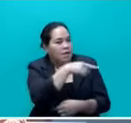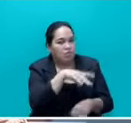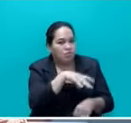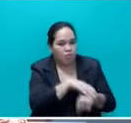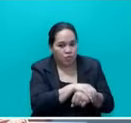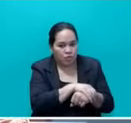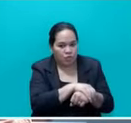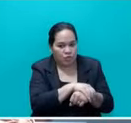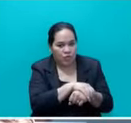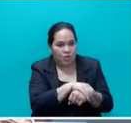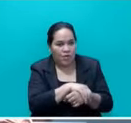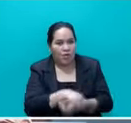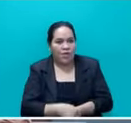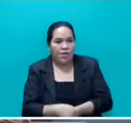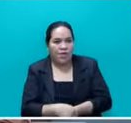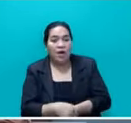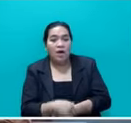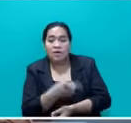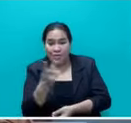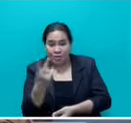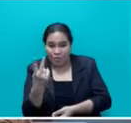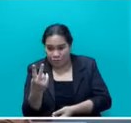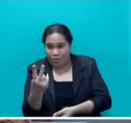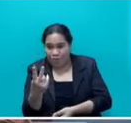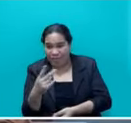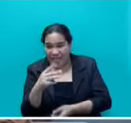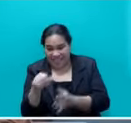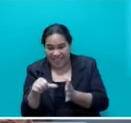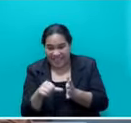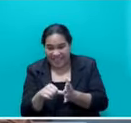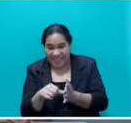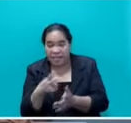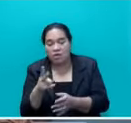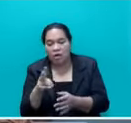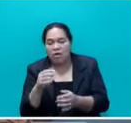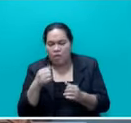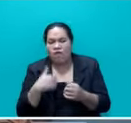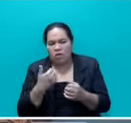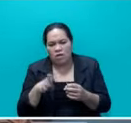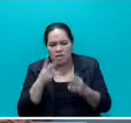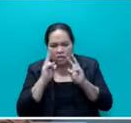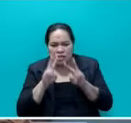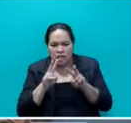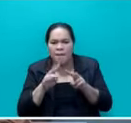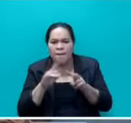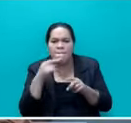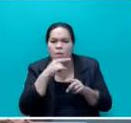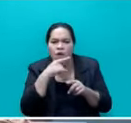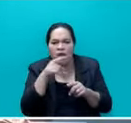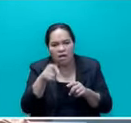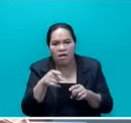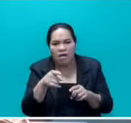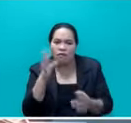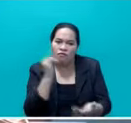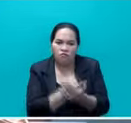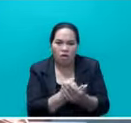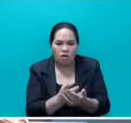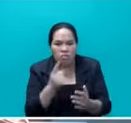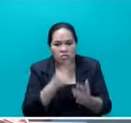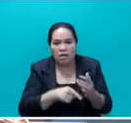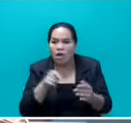are involved. The practice has been, and we've seen where the boy is charged and the girl becomes